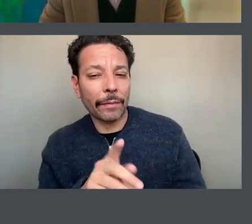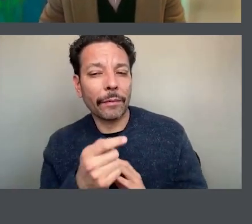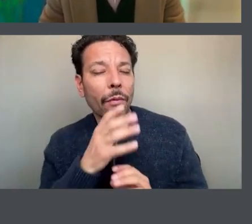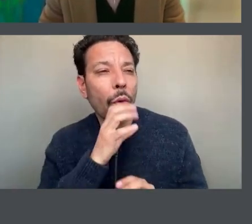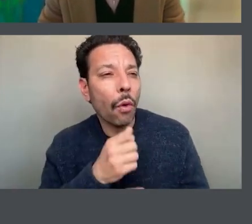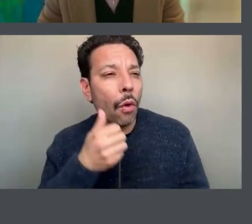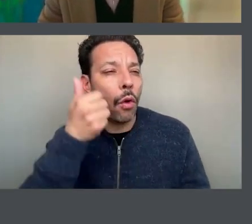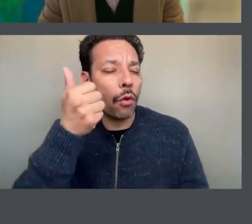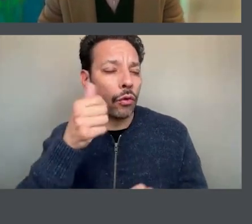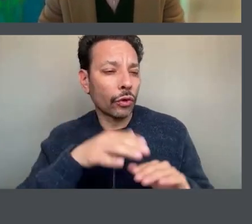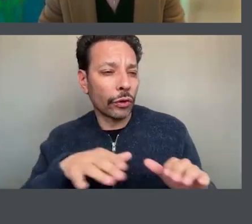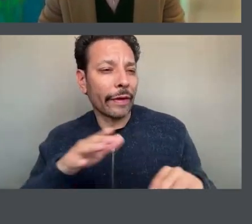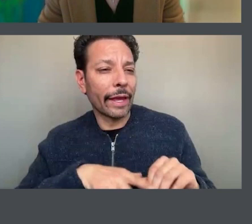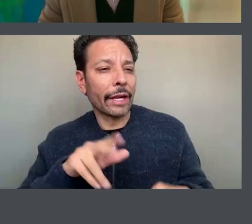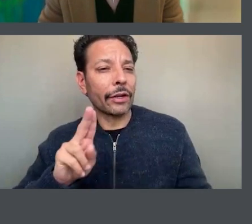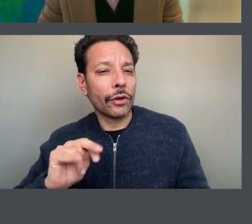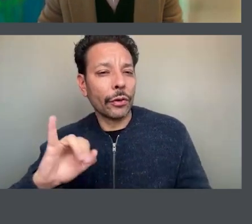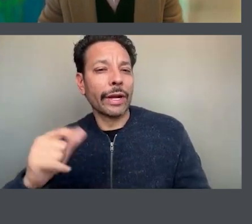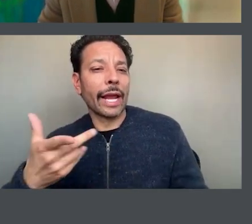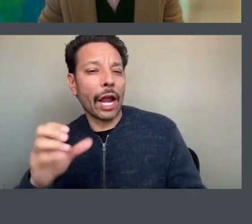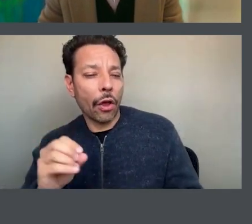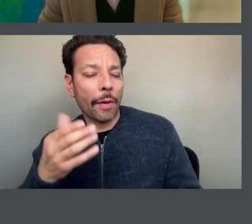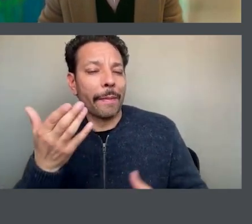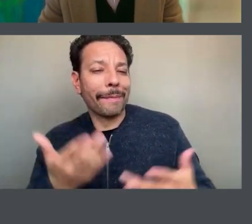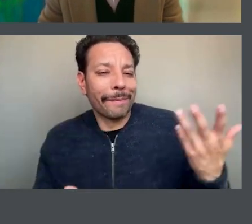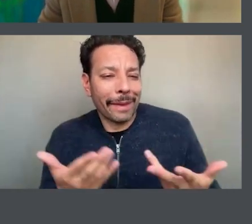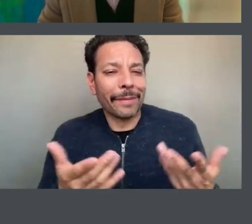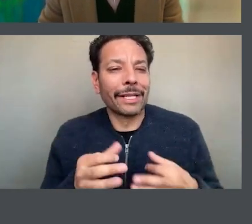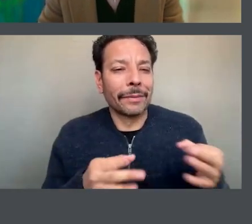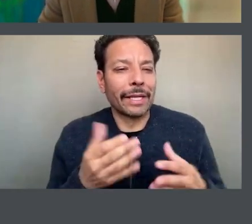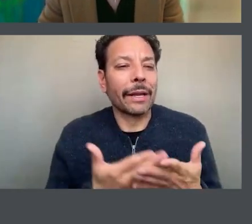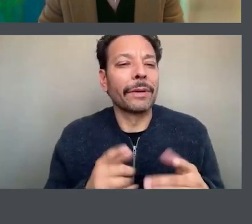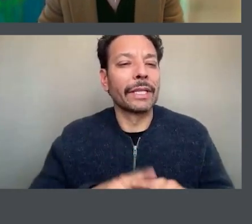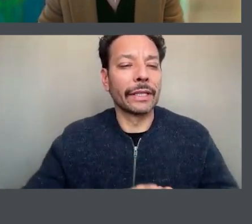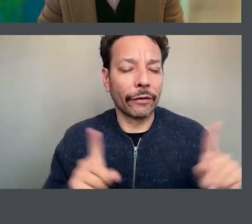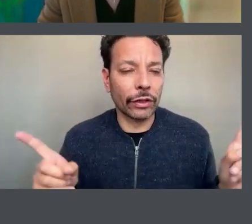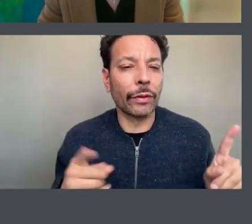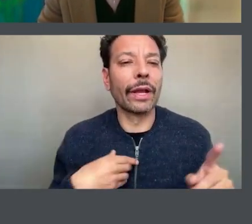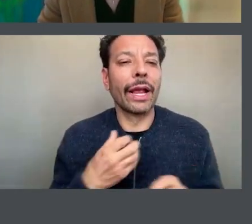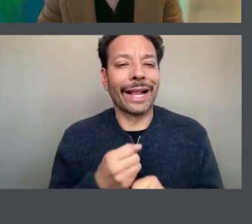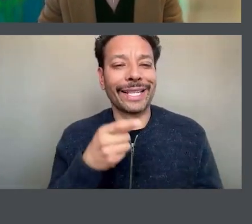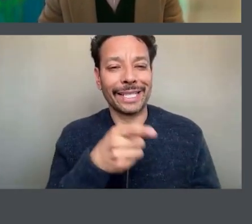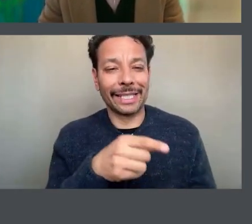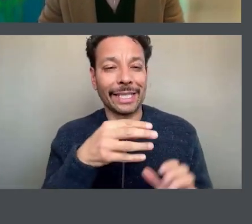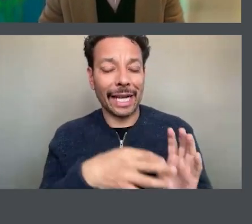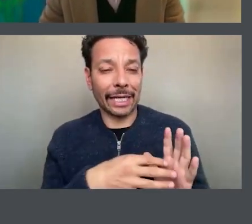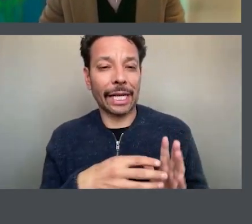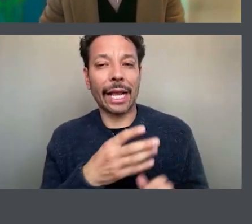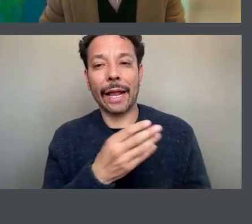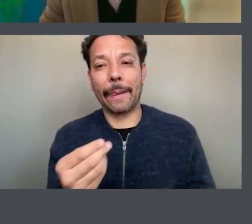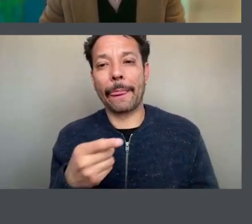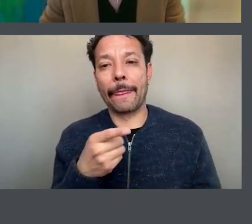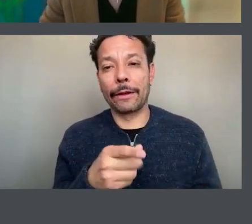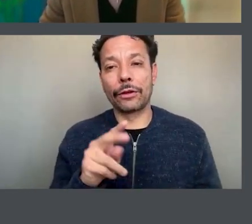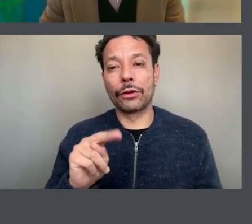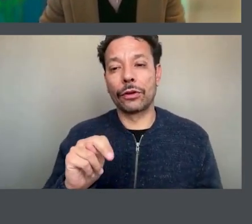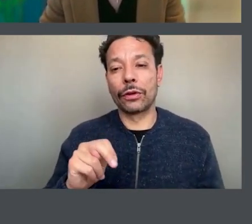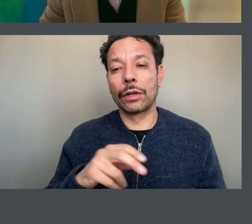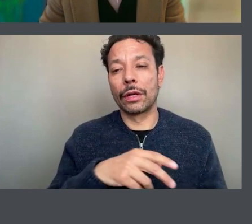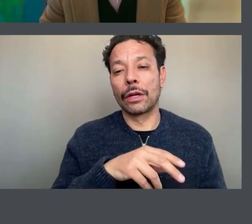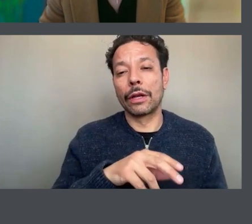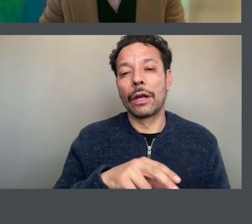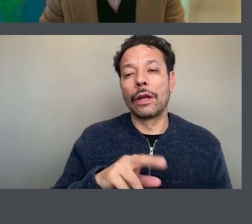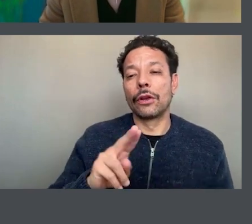slightly older kids than the Unihilo. So that may also explain some of our differences that we got in our study. And neither the Unihilo nor